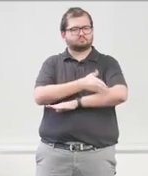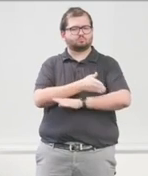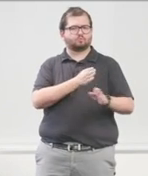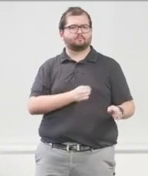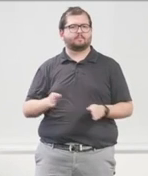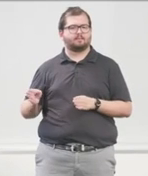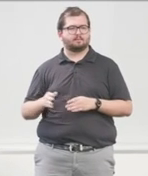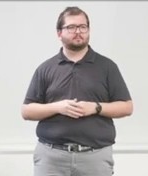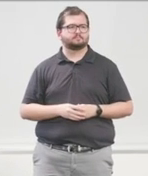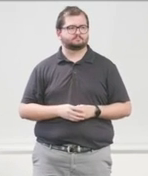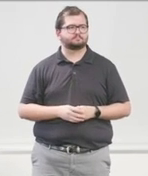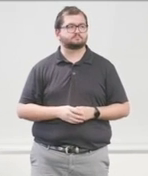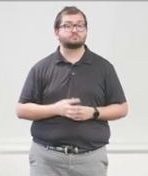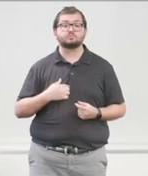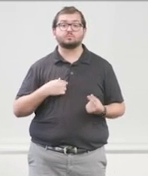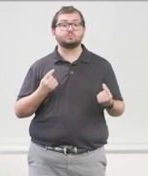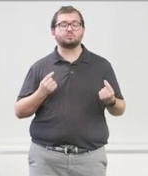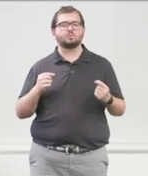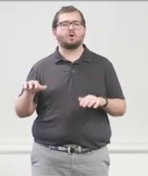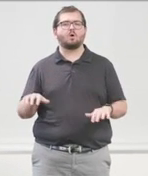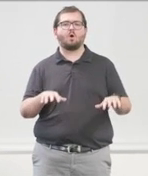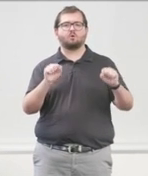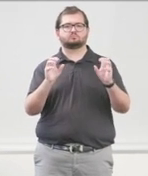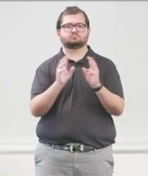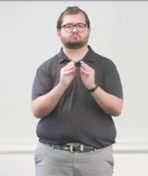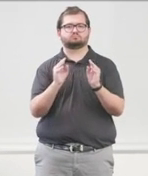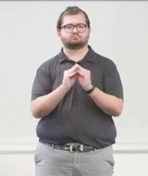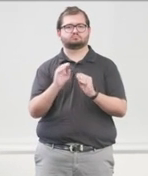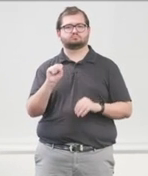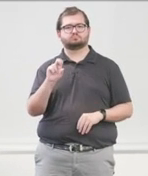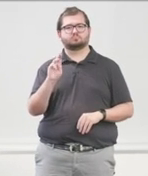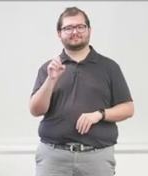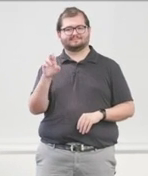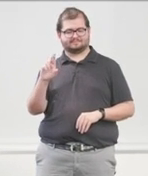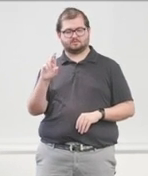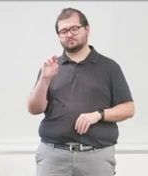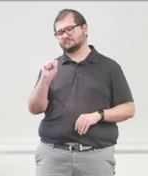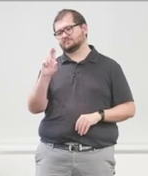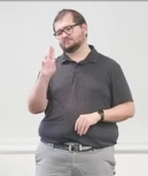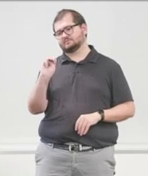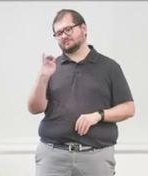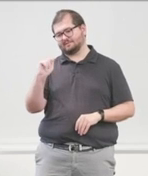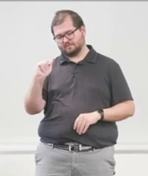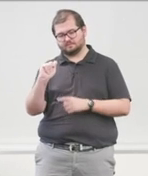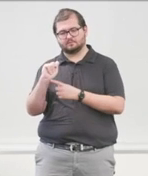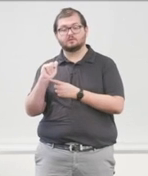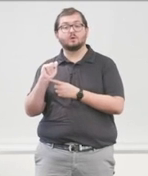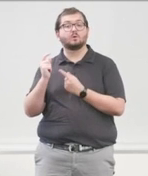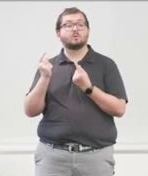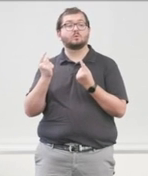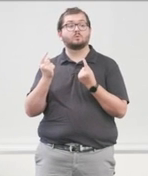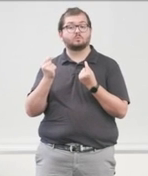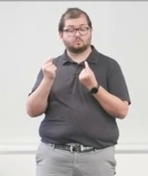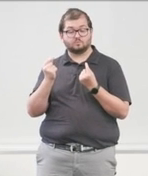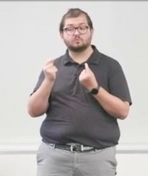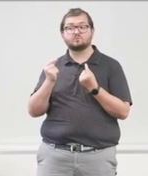So we decided to host a summit, and so we got this ask in the middle of August to have a draft plan to the governor's